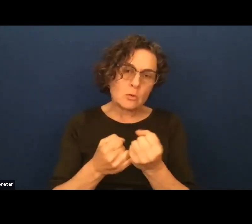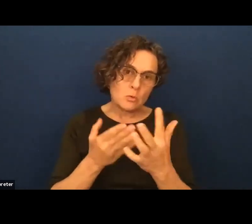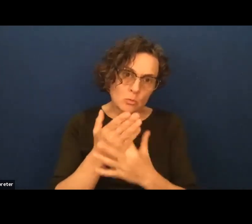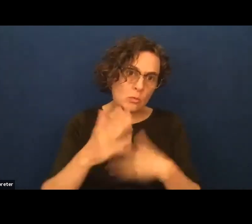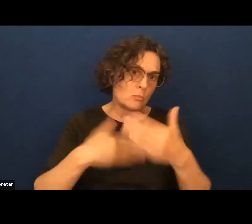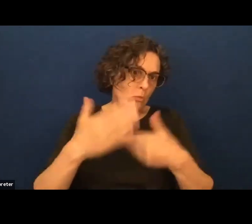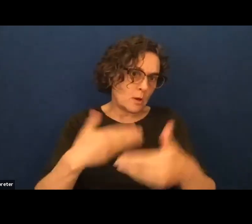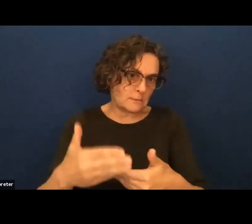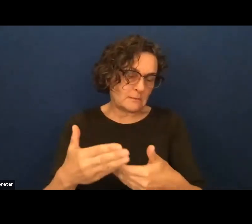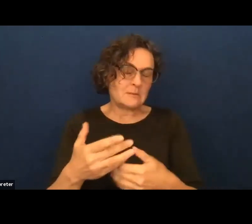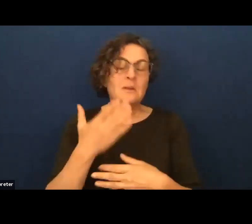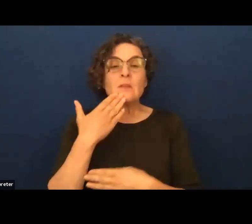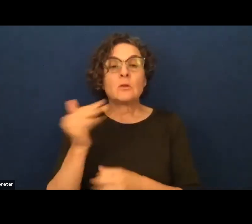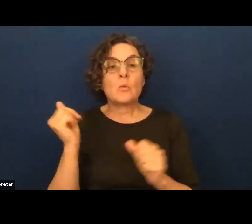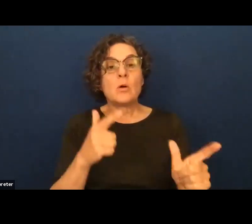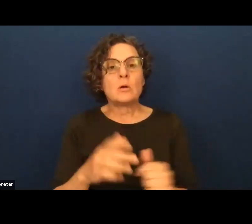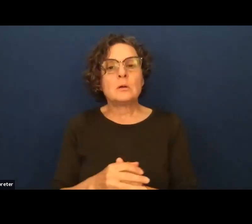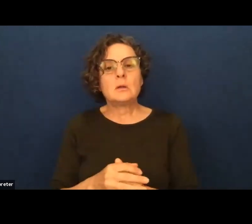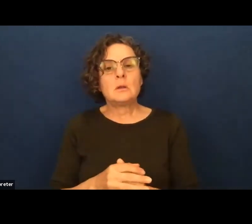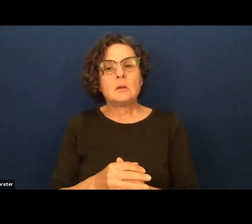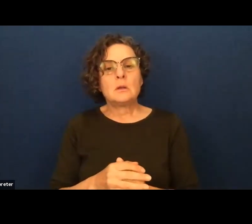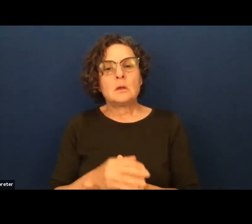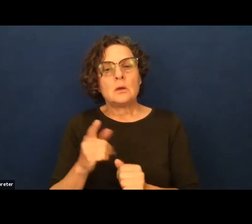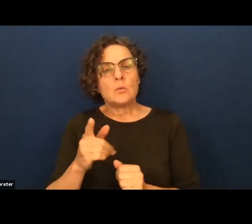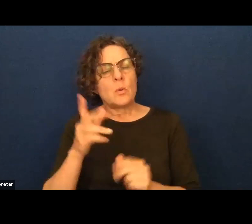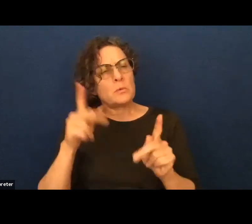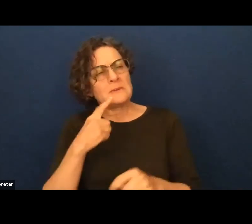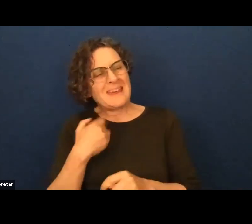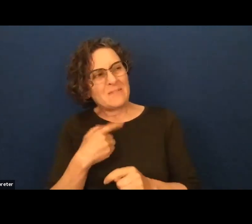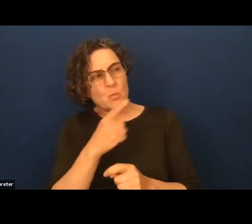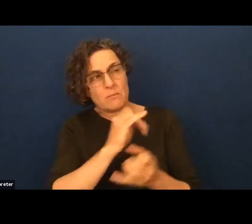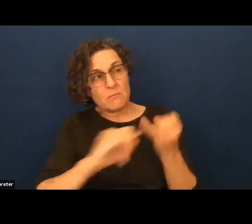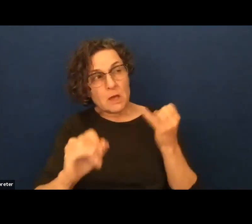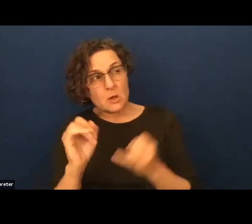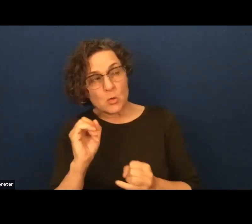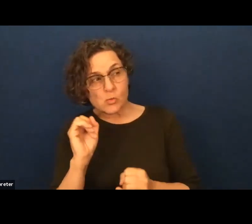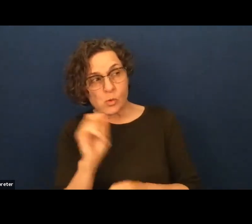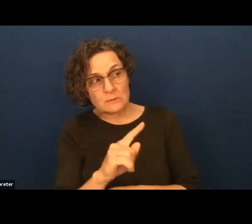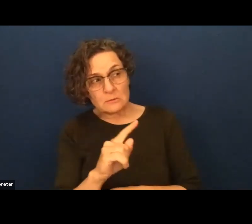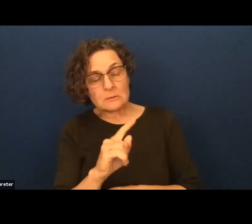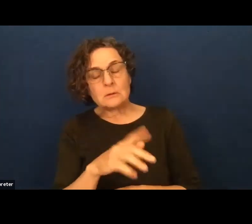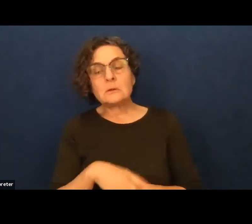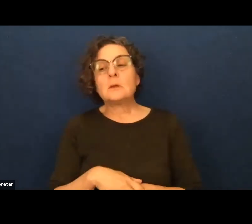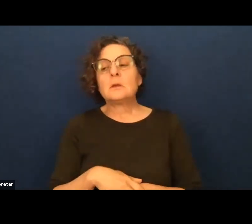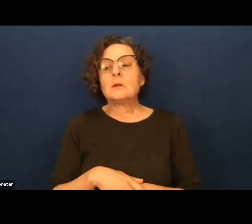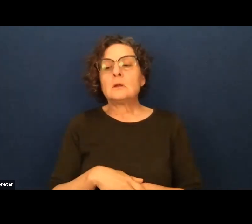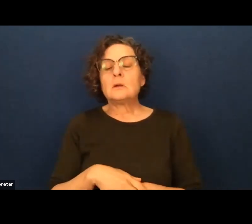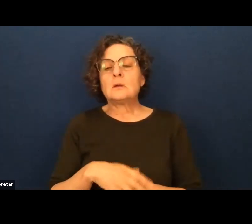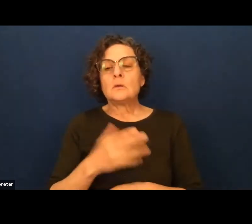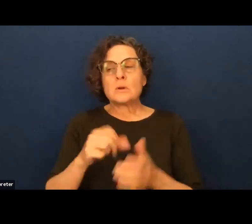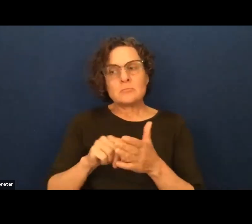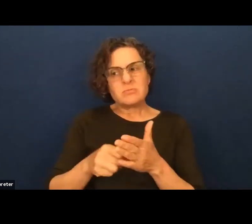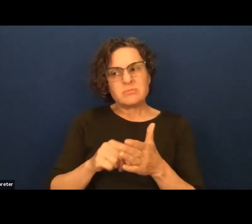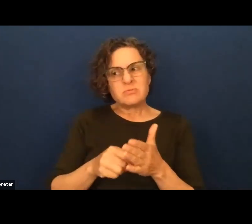thank you all. I do have one final question, Christine, to reiterate the additional, for structures larger